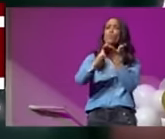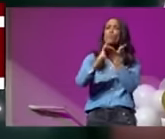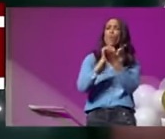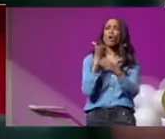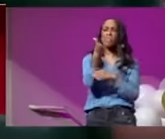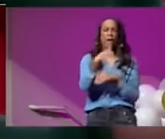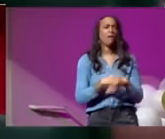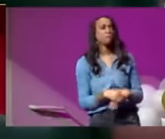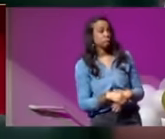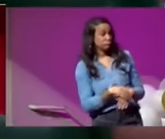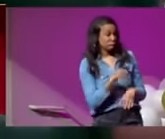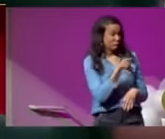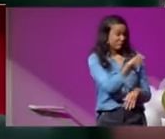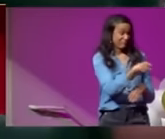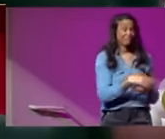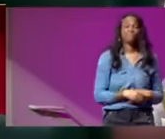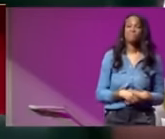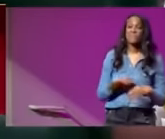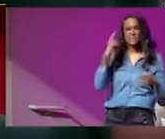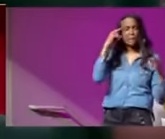Apple. Well,